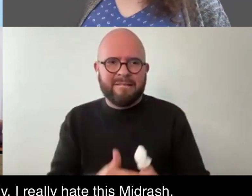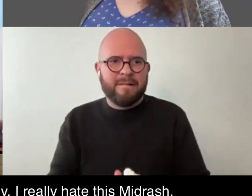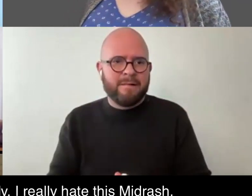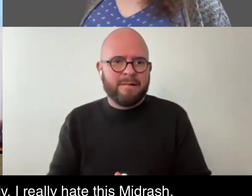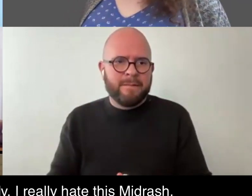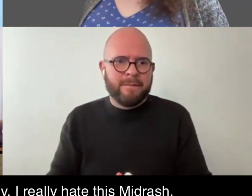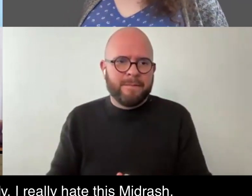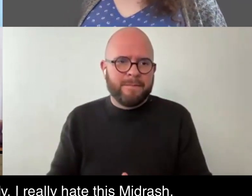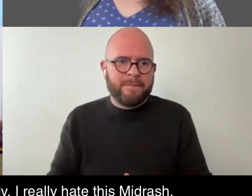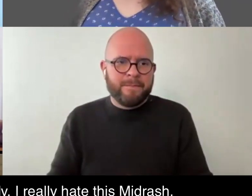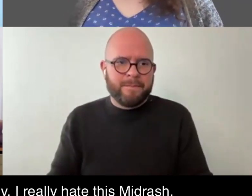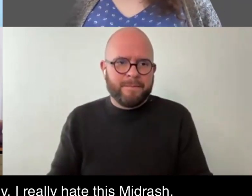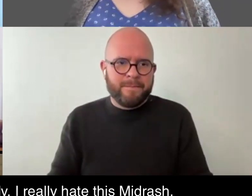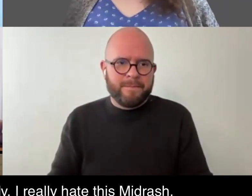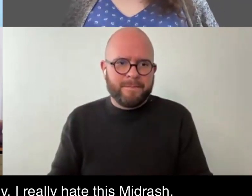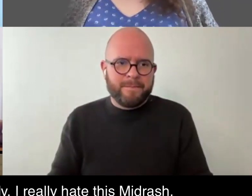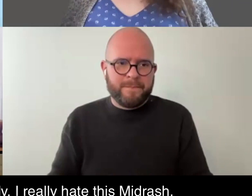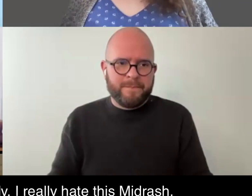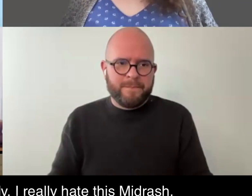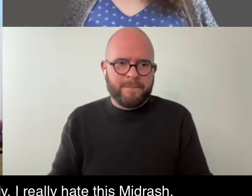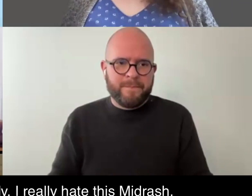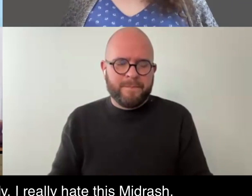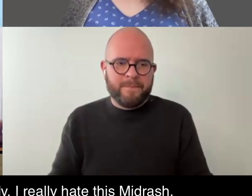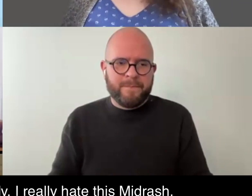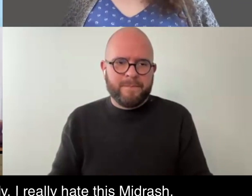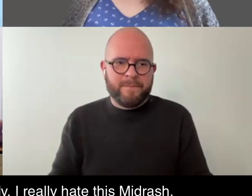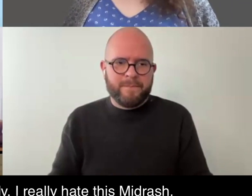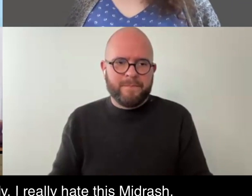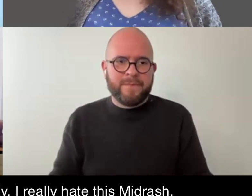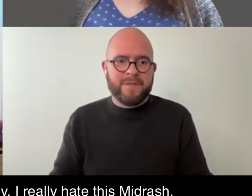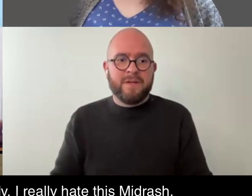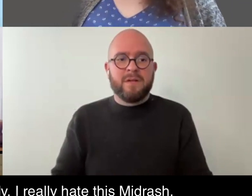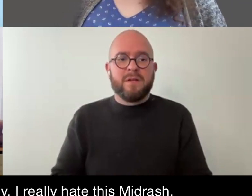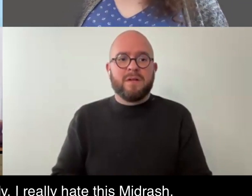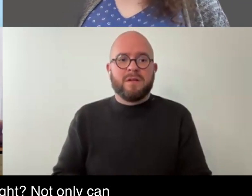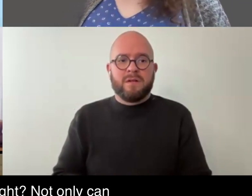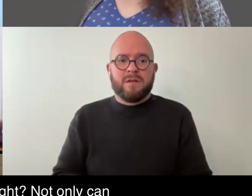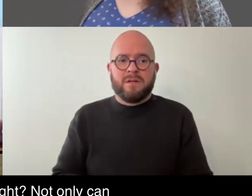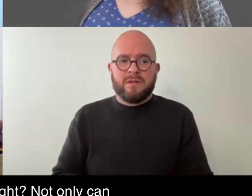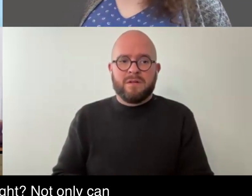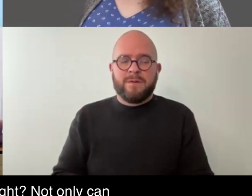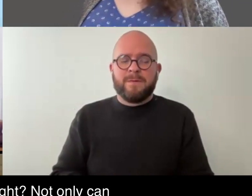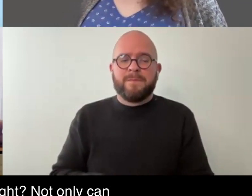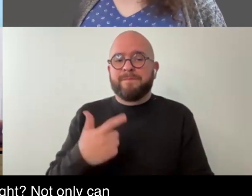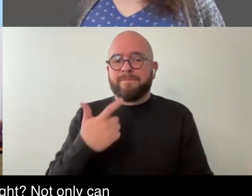midrash says, learn Torah and you will be healed.